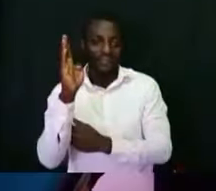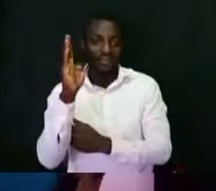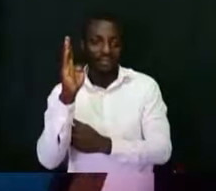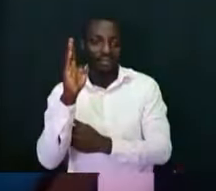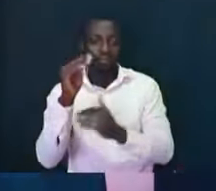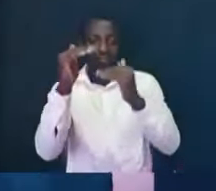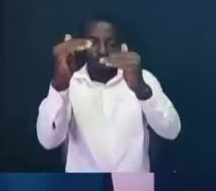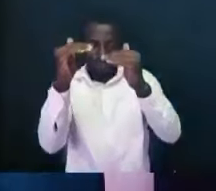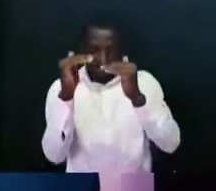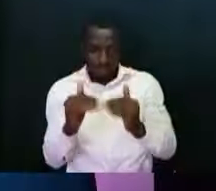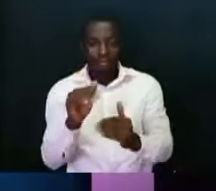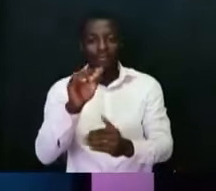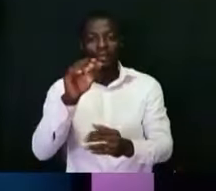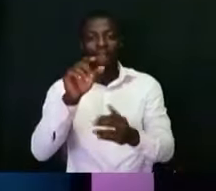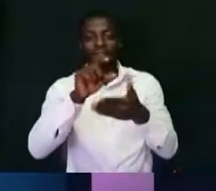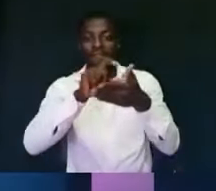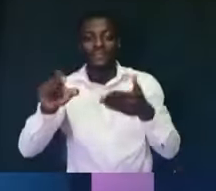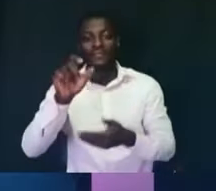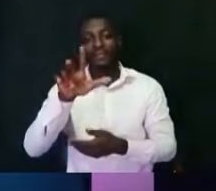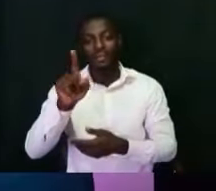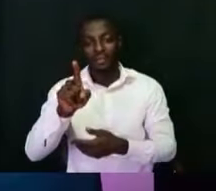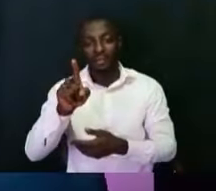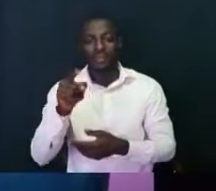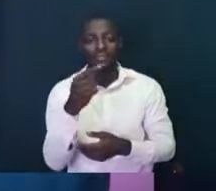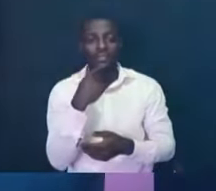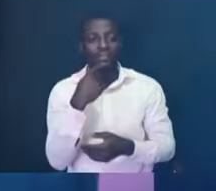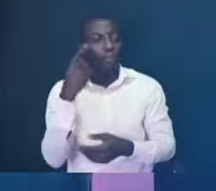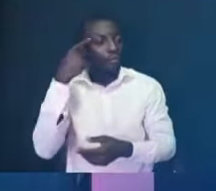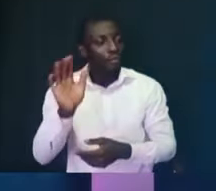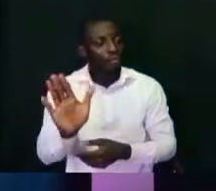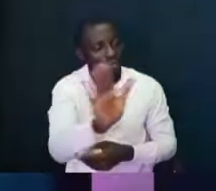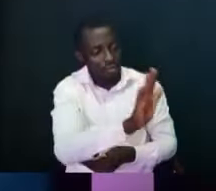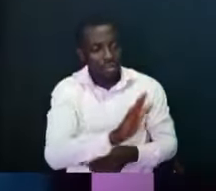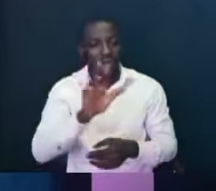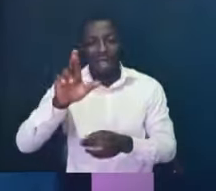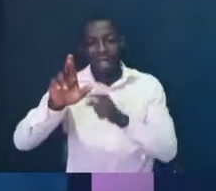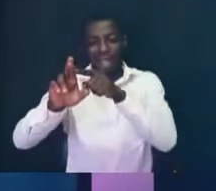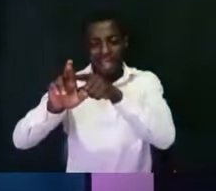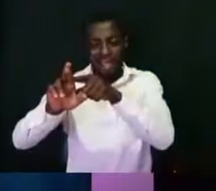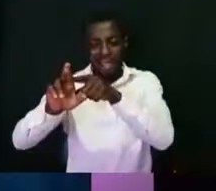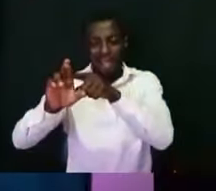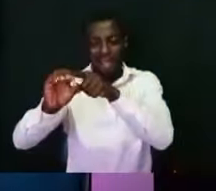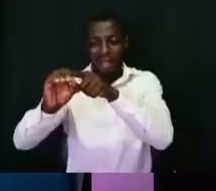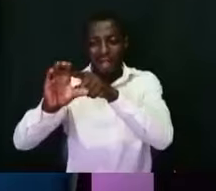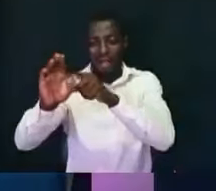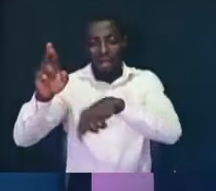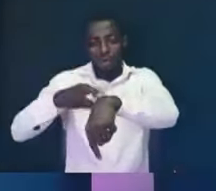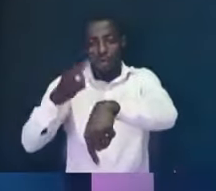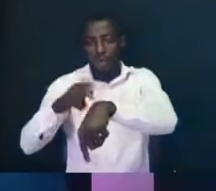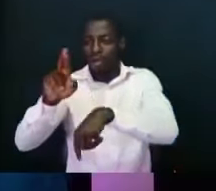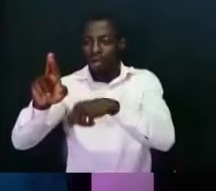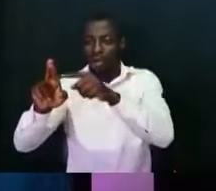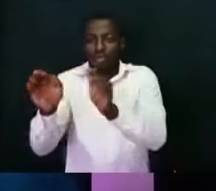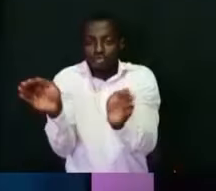31. For their rock. If he said one button, small letter R, one button, it's not like